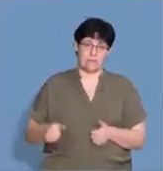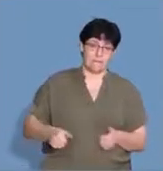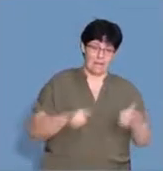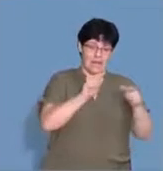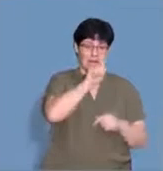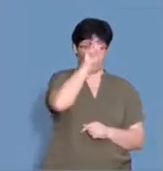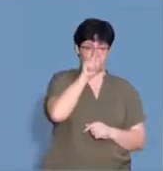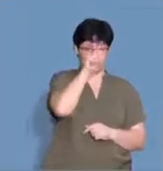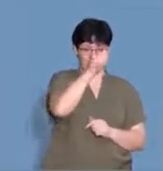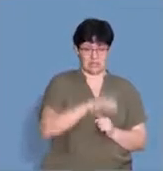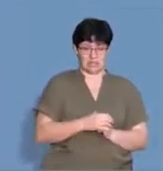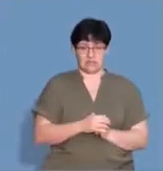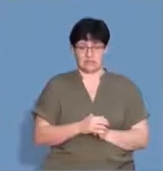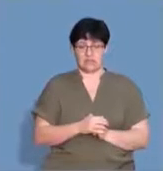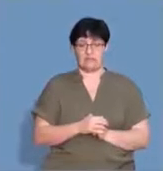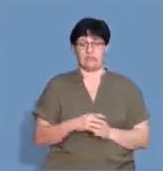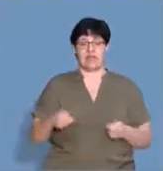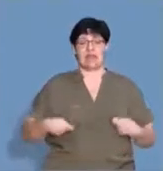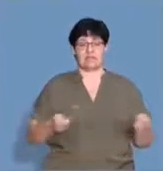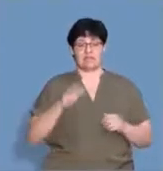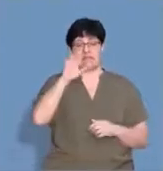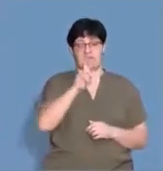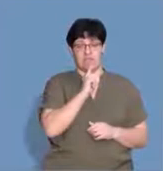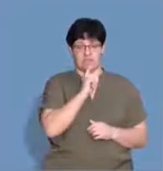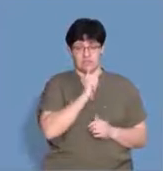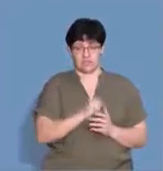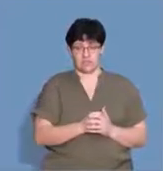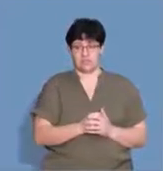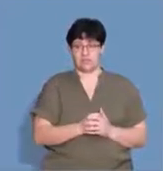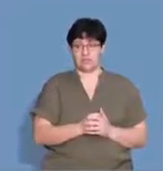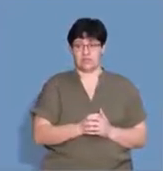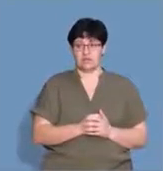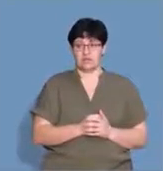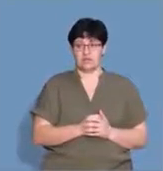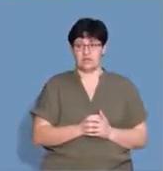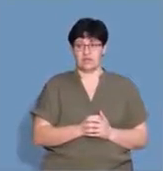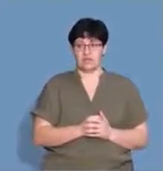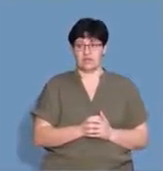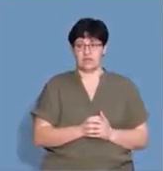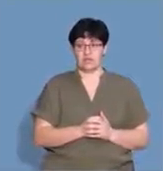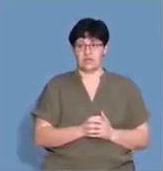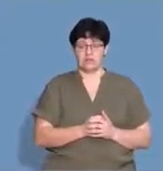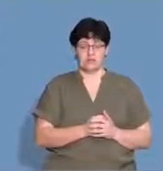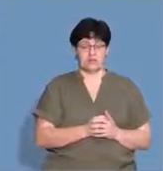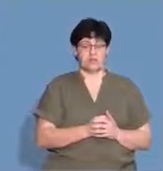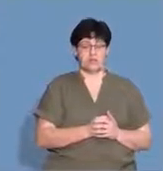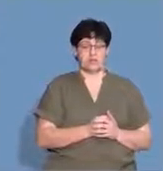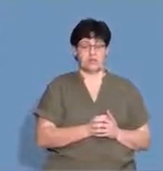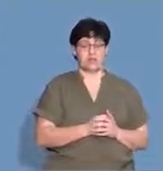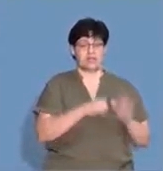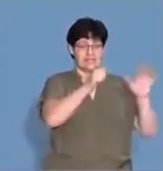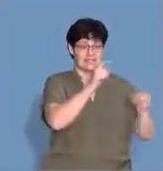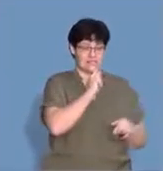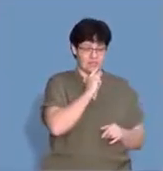question. So that was 5,000 Rand. Coming back to the calculator. So we're going 5,000 Rand